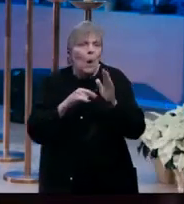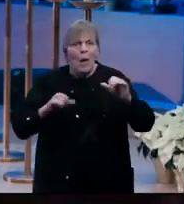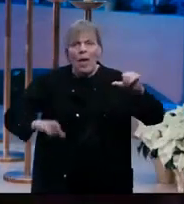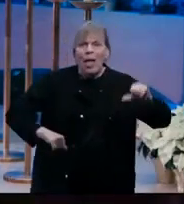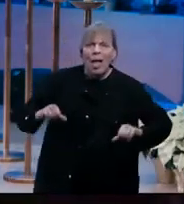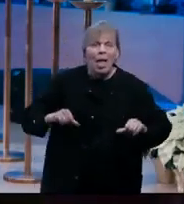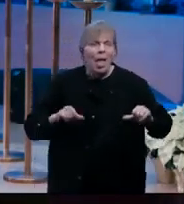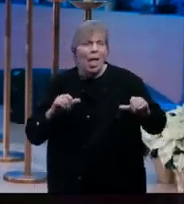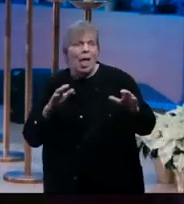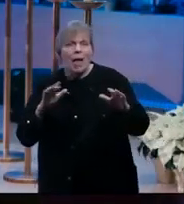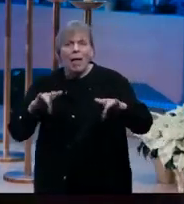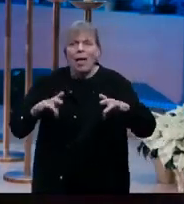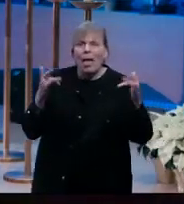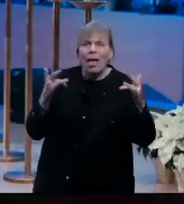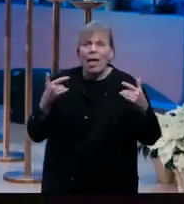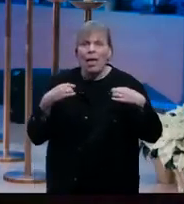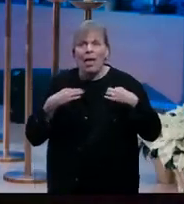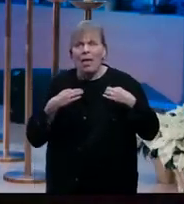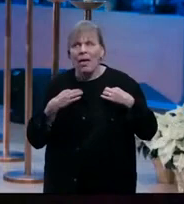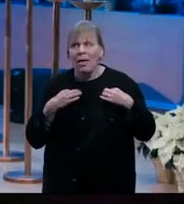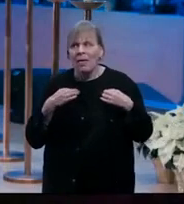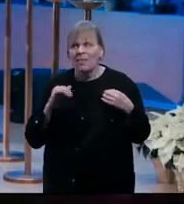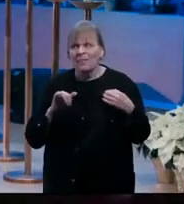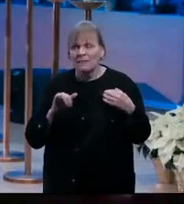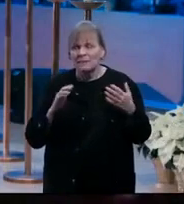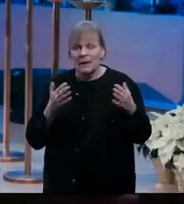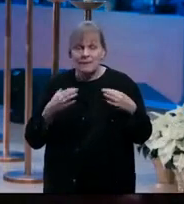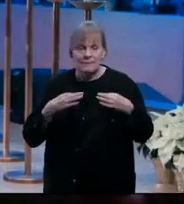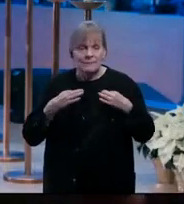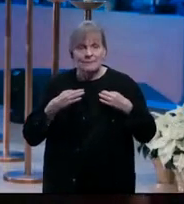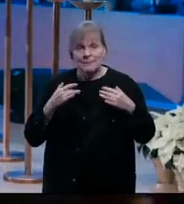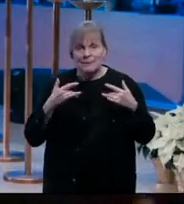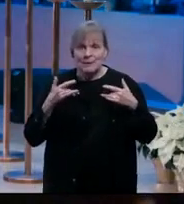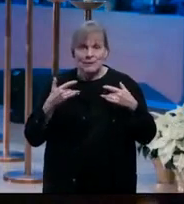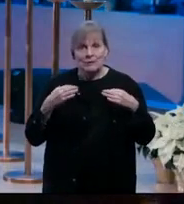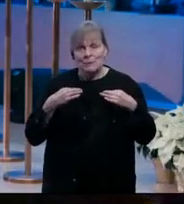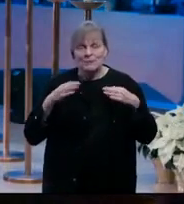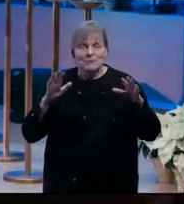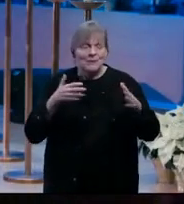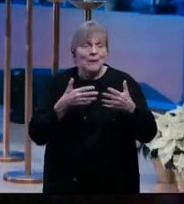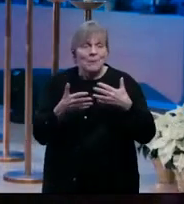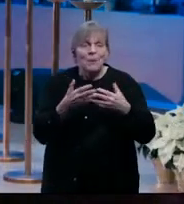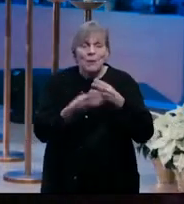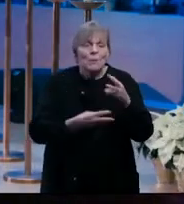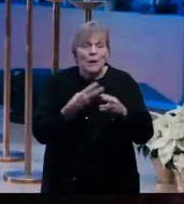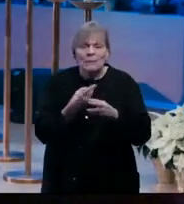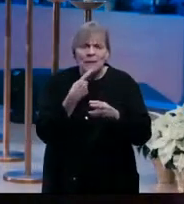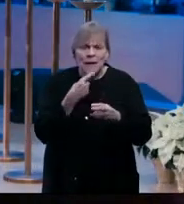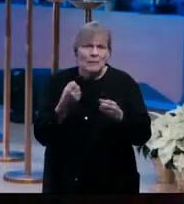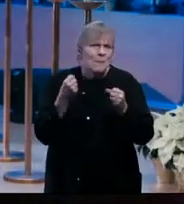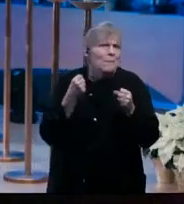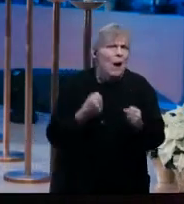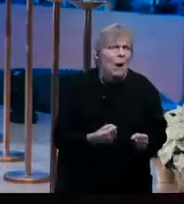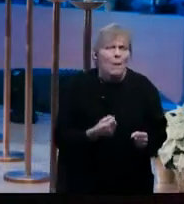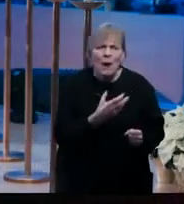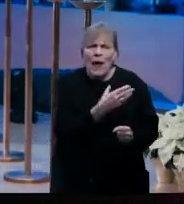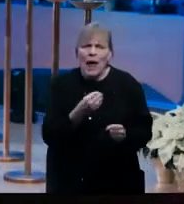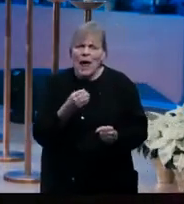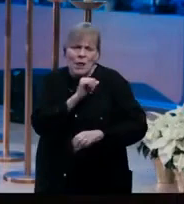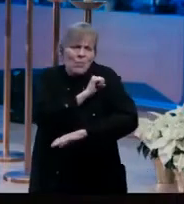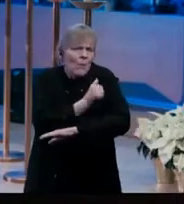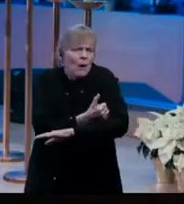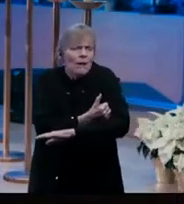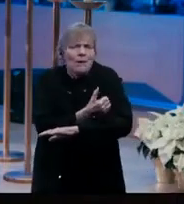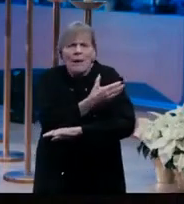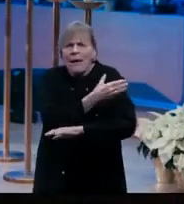and spectacular shirts, and this is kind of a spectacular shirt, I think. And where the world says it's all about power and